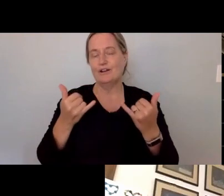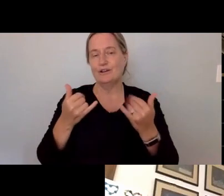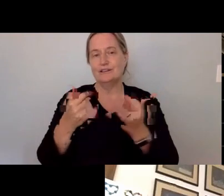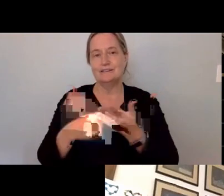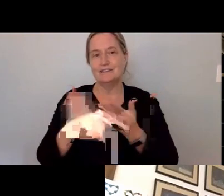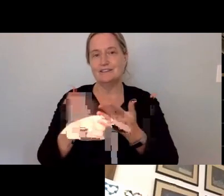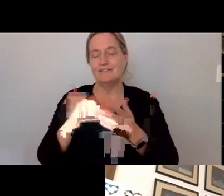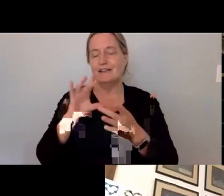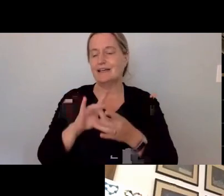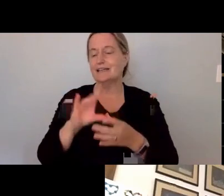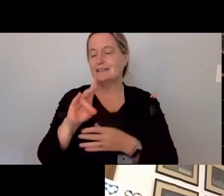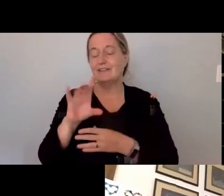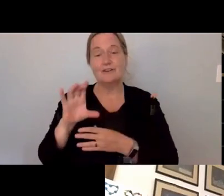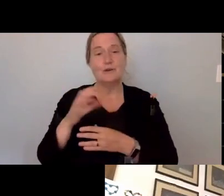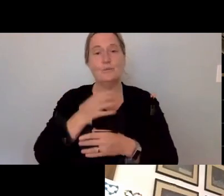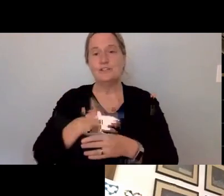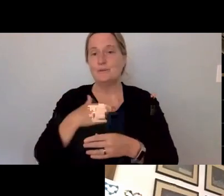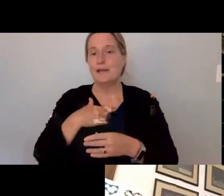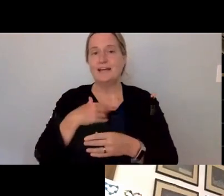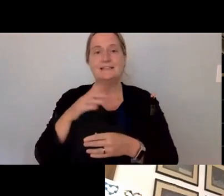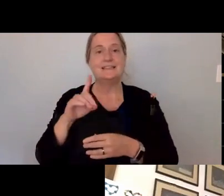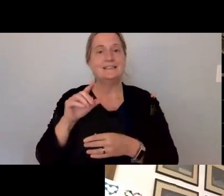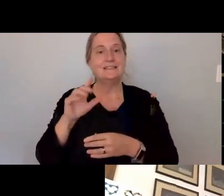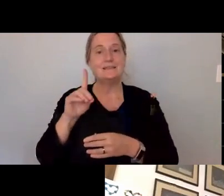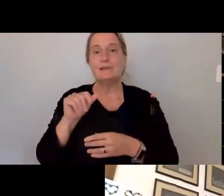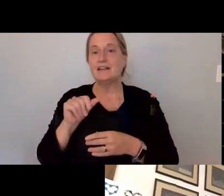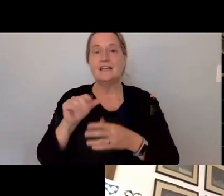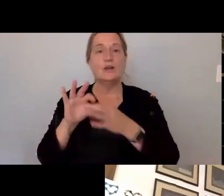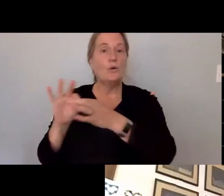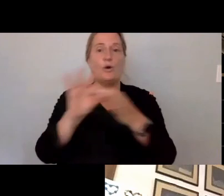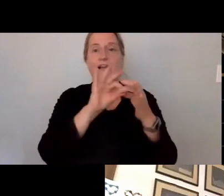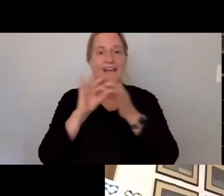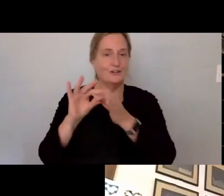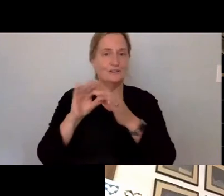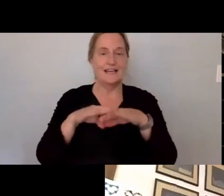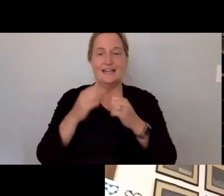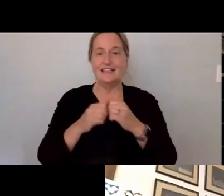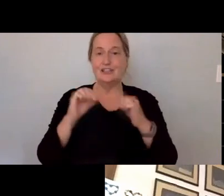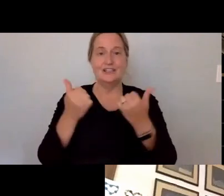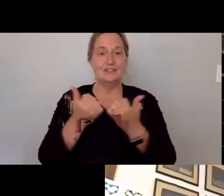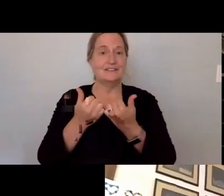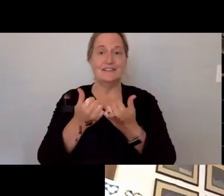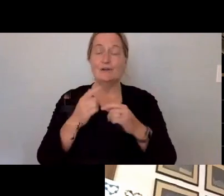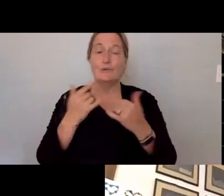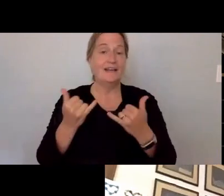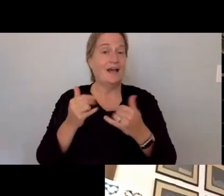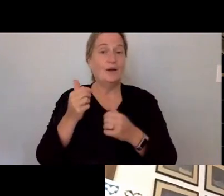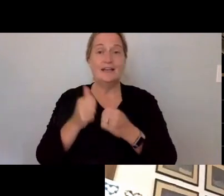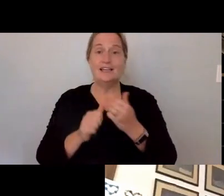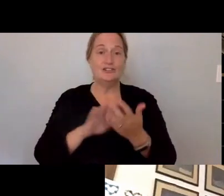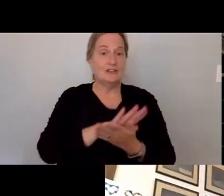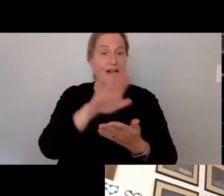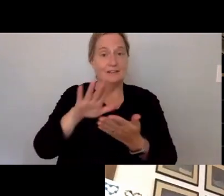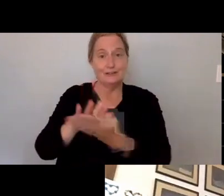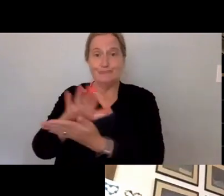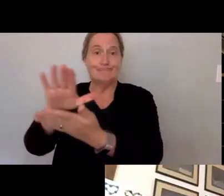ADA coordinators within agencies. The same lies in here as well, right? One campus is going to see different than another campus. And I can share that